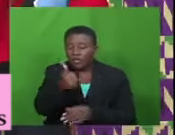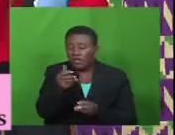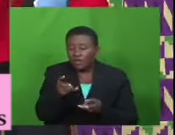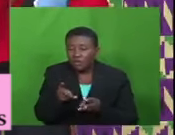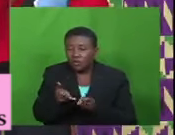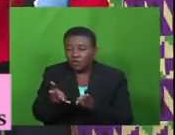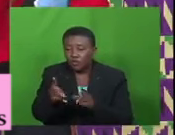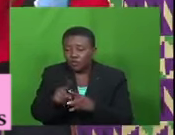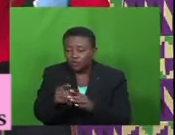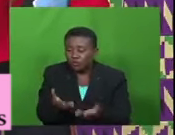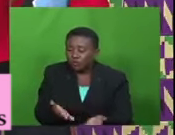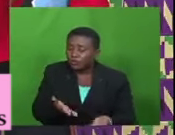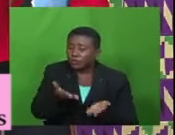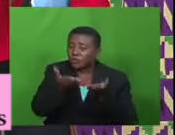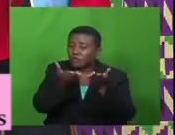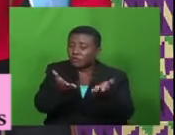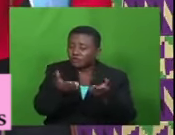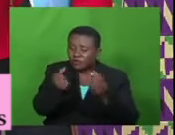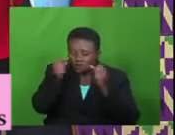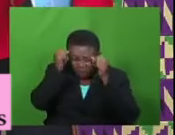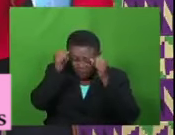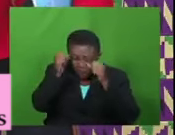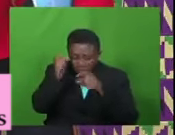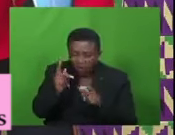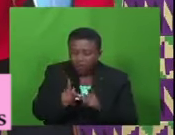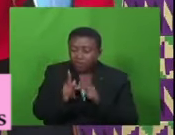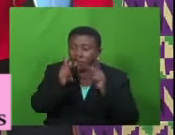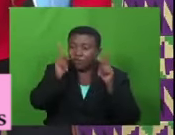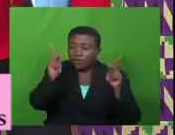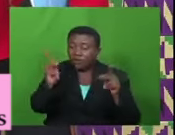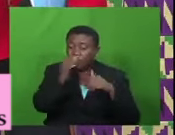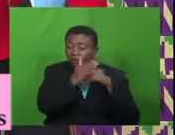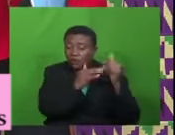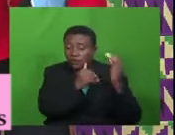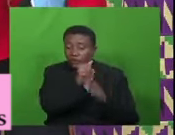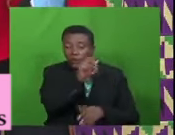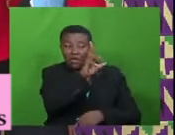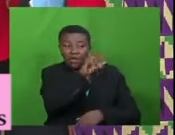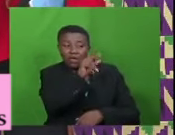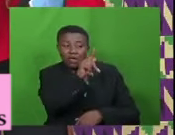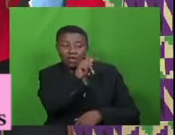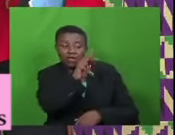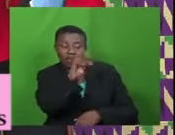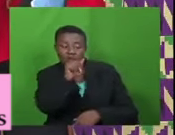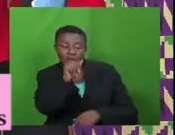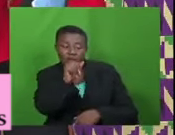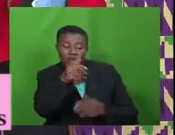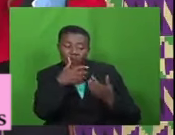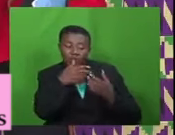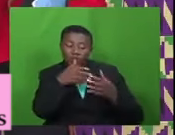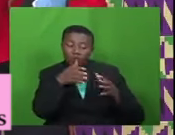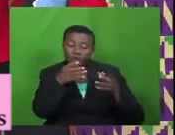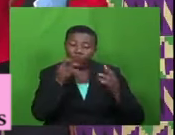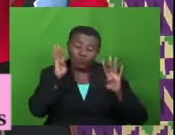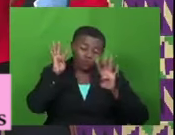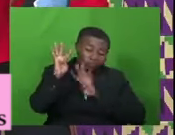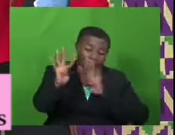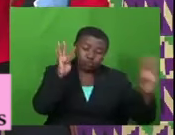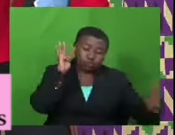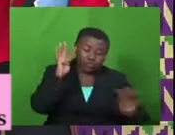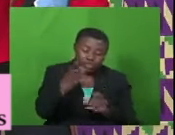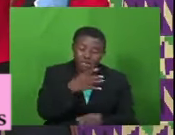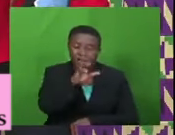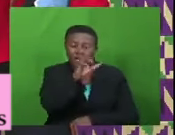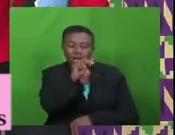the delivery of critical public infrastructure, such as the Accra-Tema motorway extensions, Accra-Takoradi